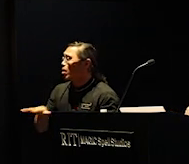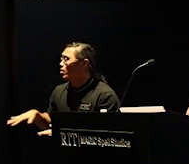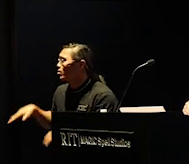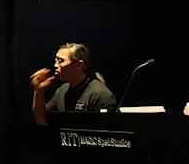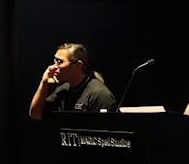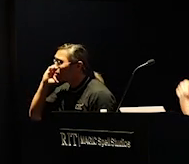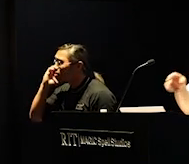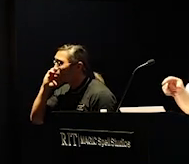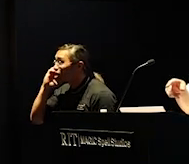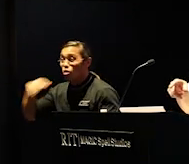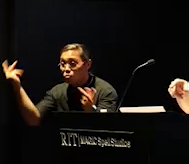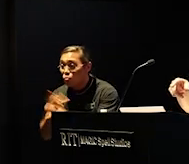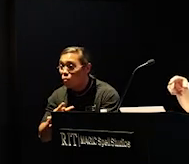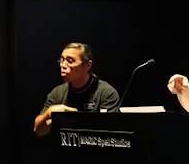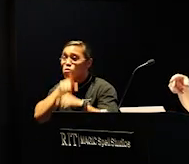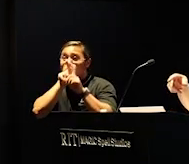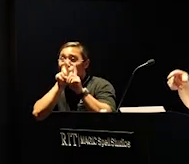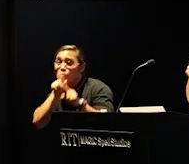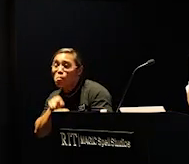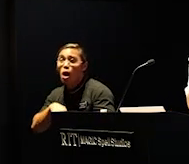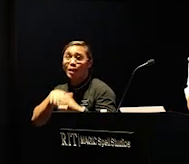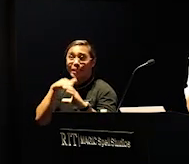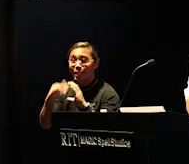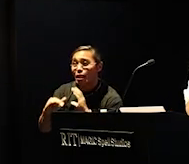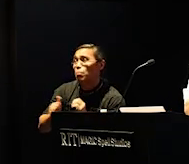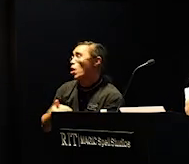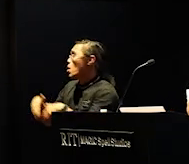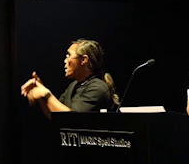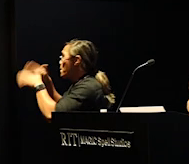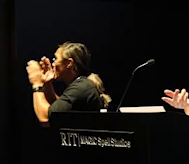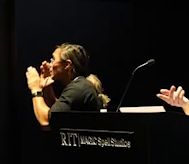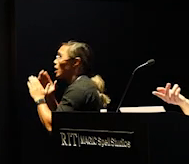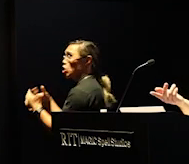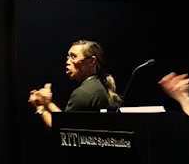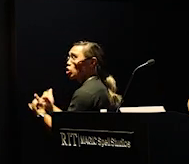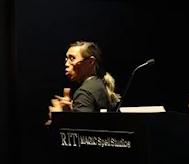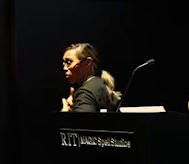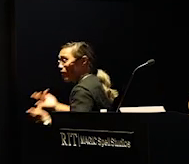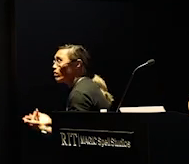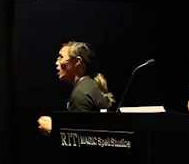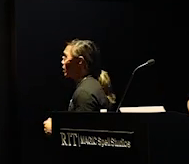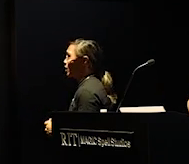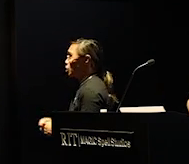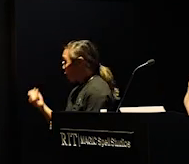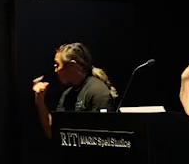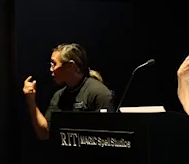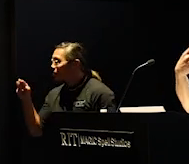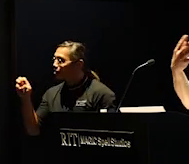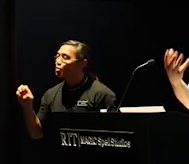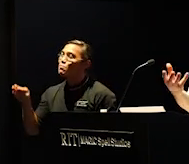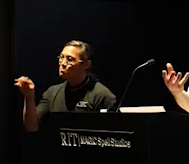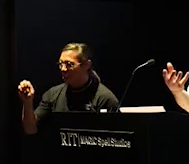of the jokes around the news and whatever things celebrities say that you're supposed to understand the meme your friend sends you.